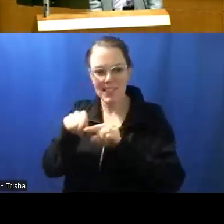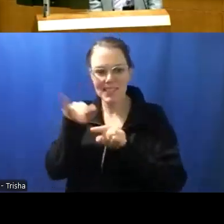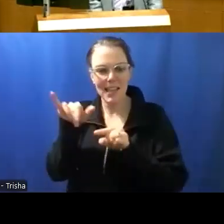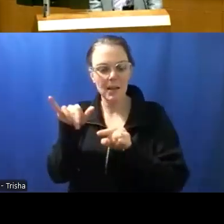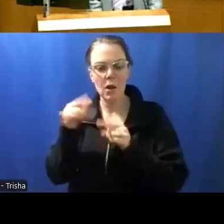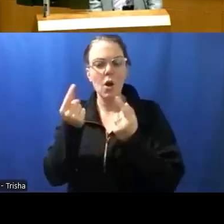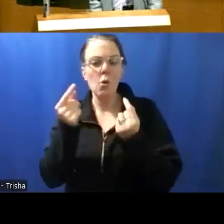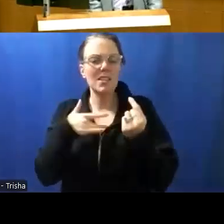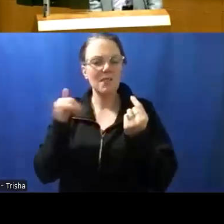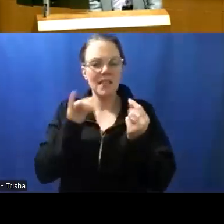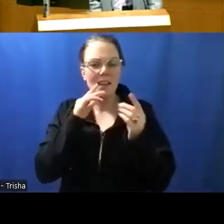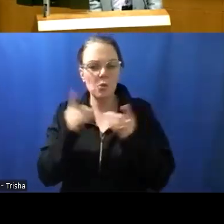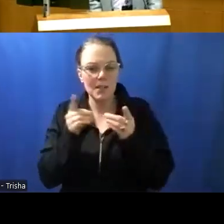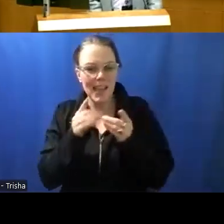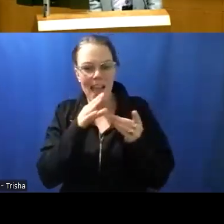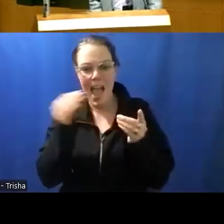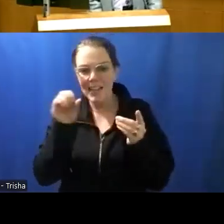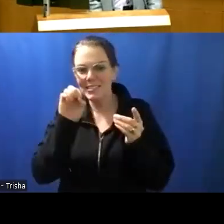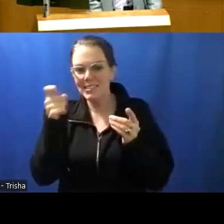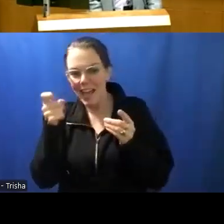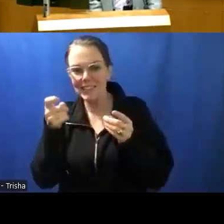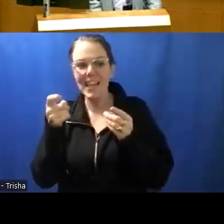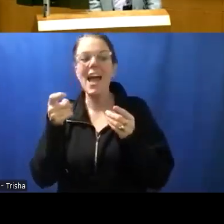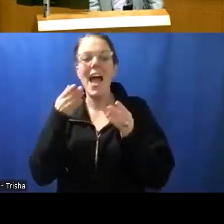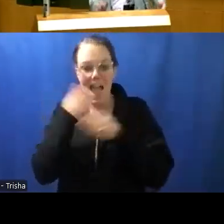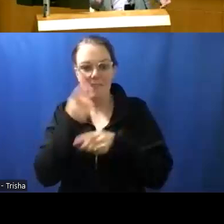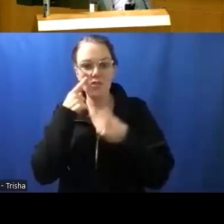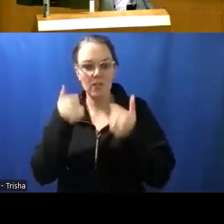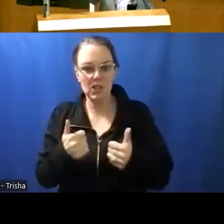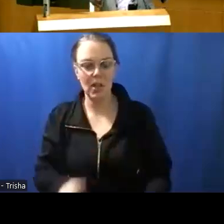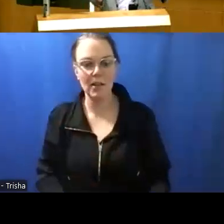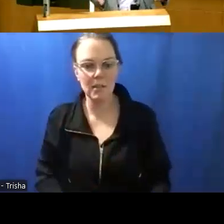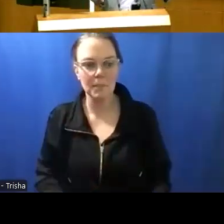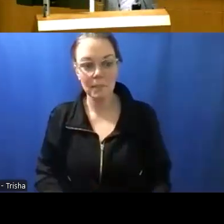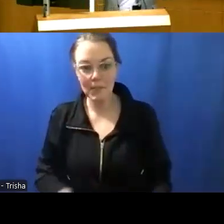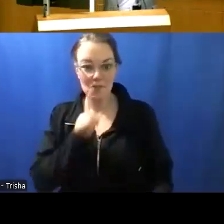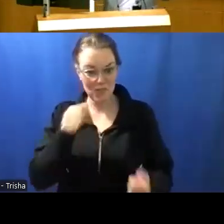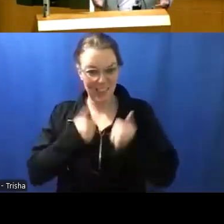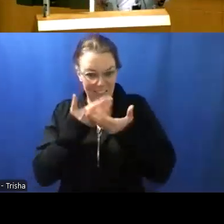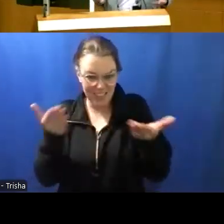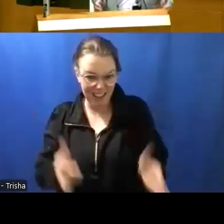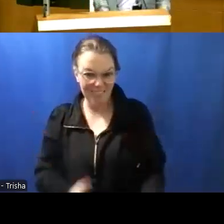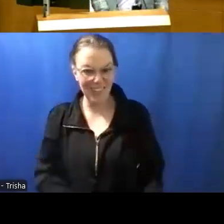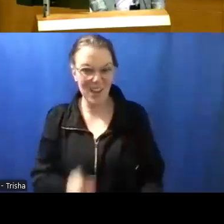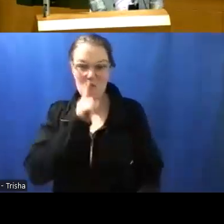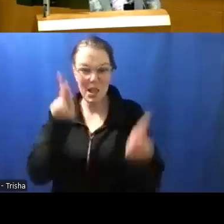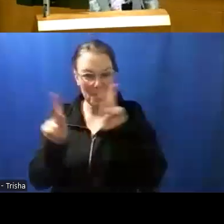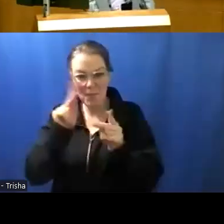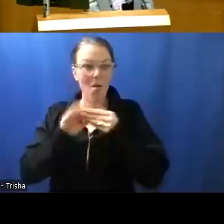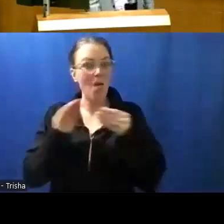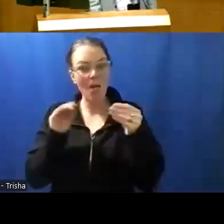on a date and try to have sex after you lose your vision? So very real life, real people type